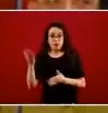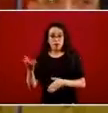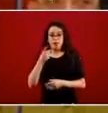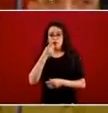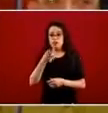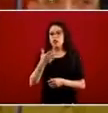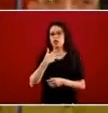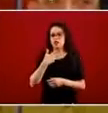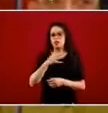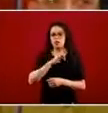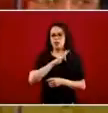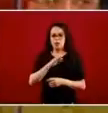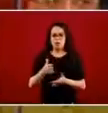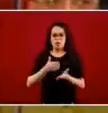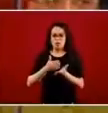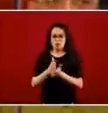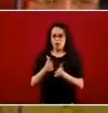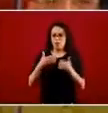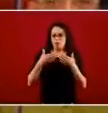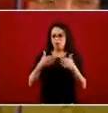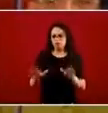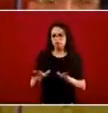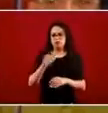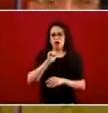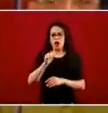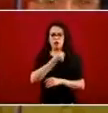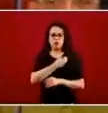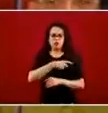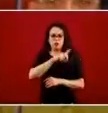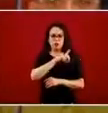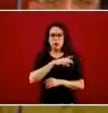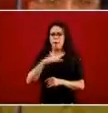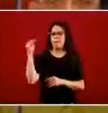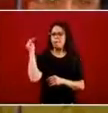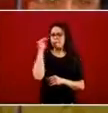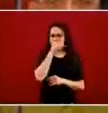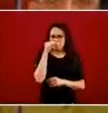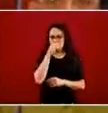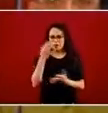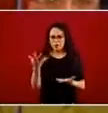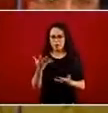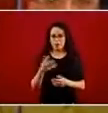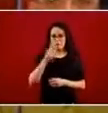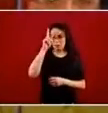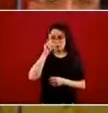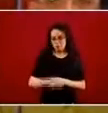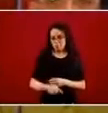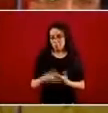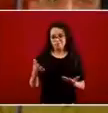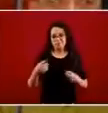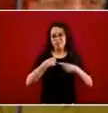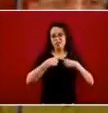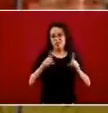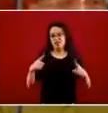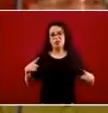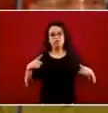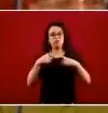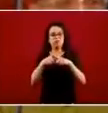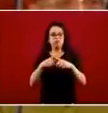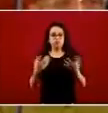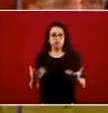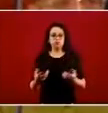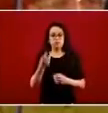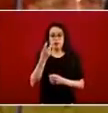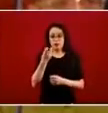providing medication, to filling prescriptions. What I'm saying is, like, on the press conferences,